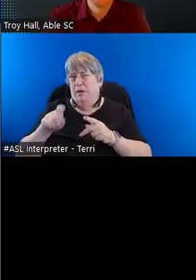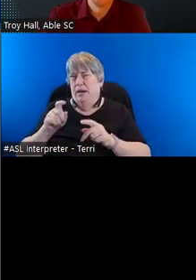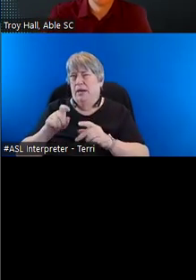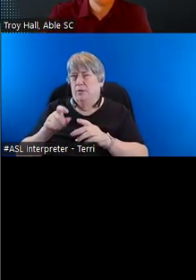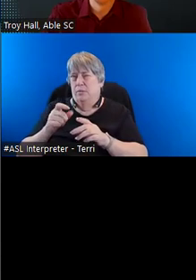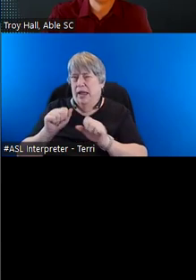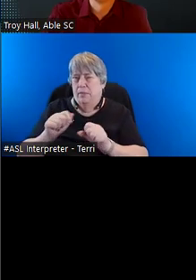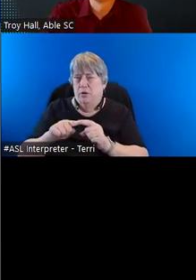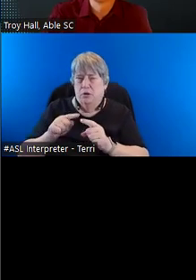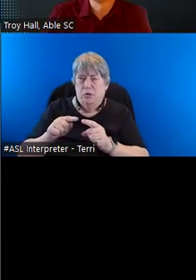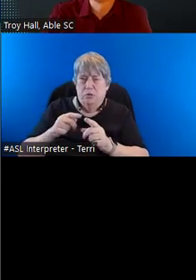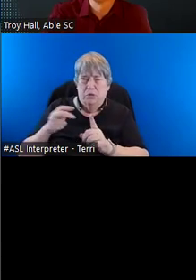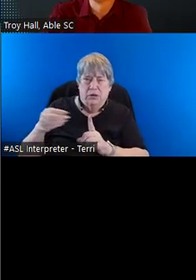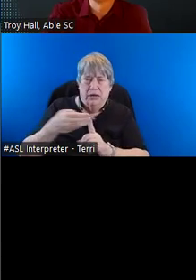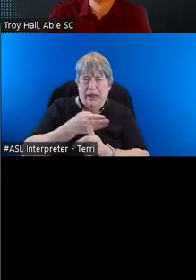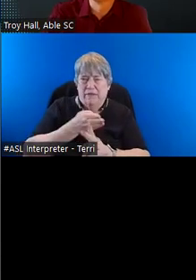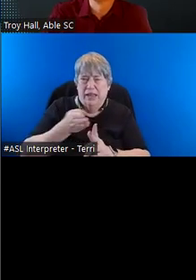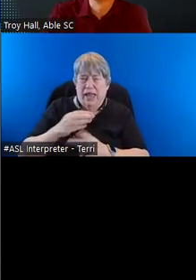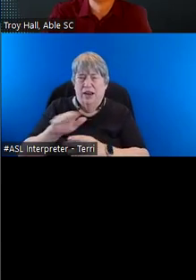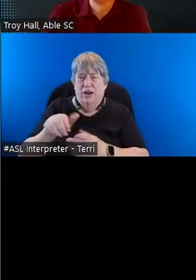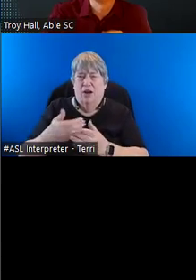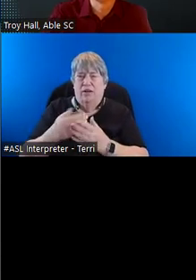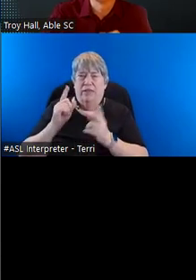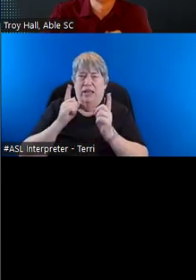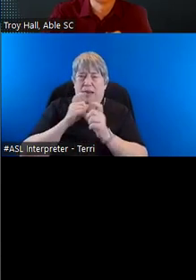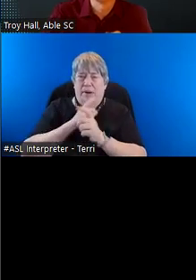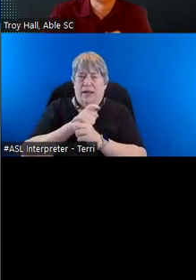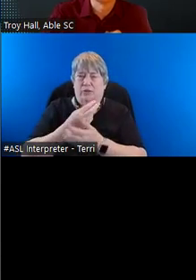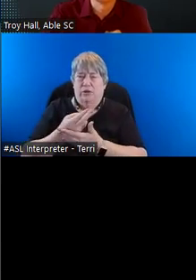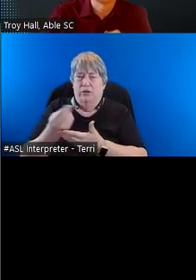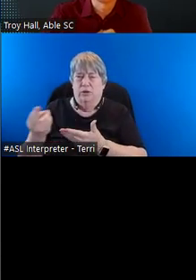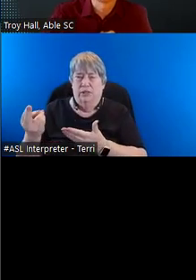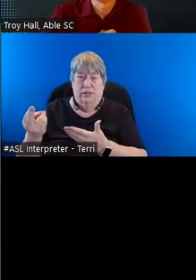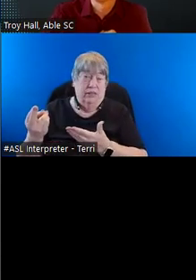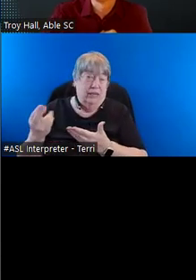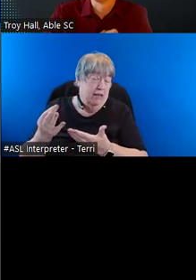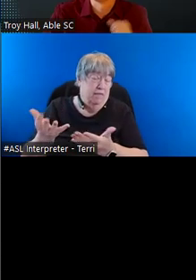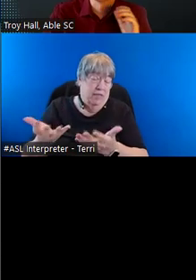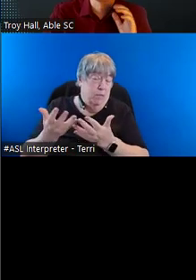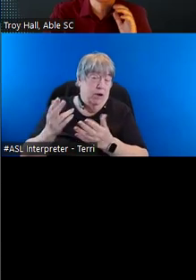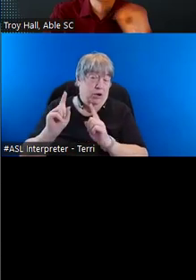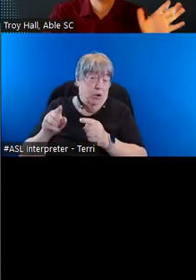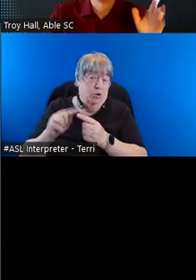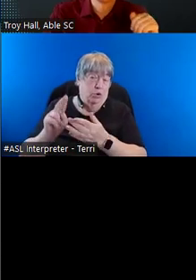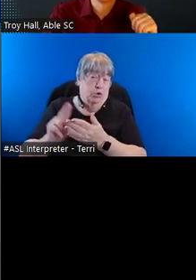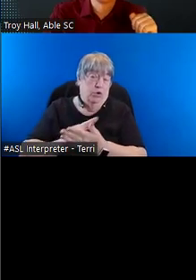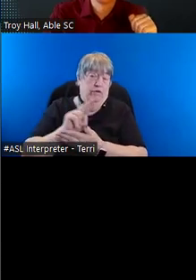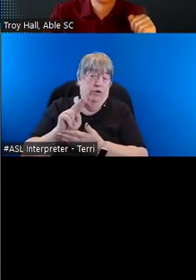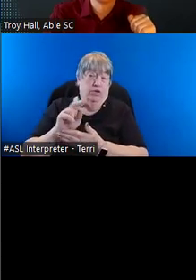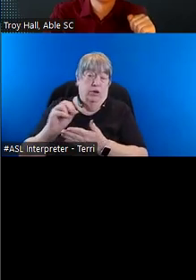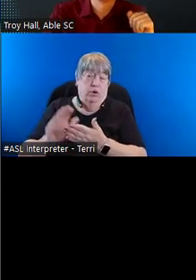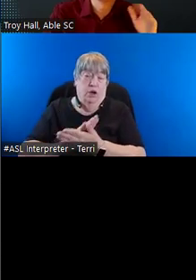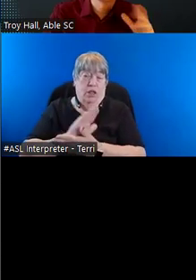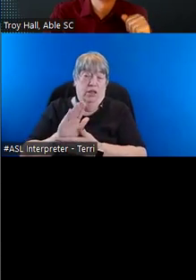these sort of complex resources if post-secondary education is something that they're looking forward to. And of course, it's not just a